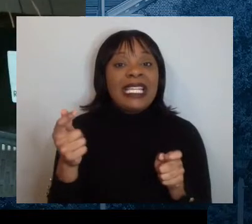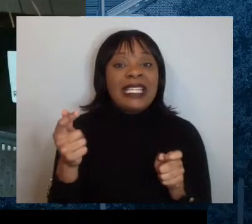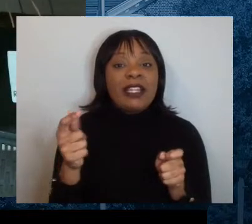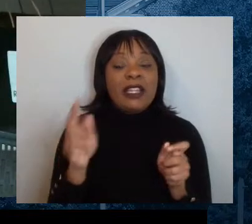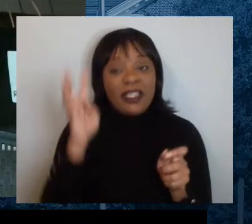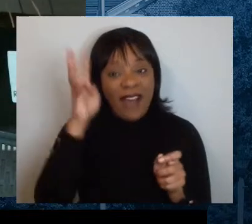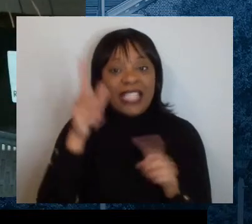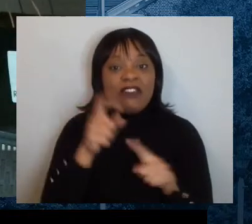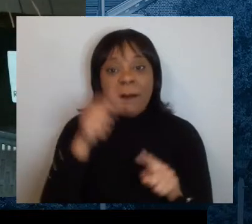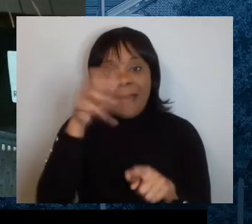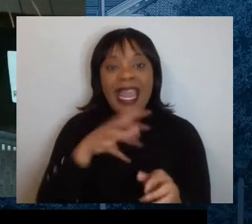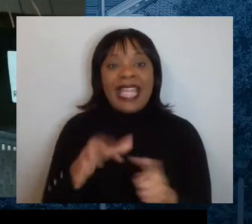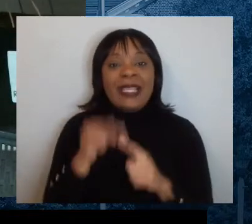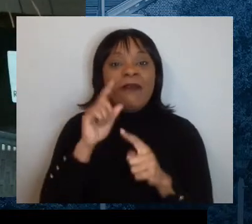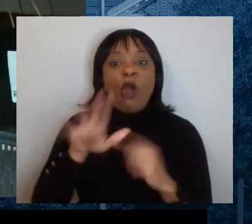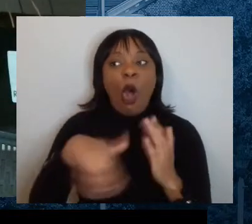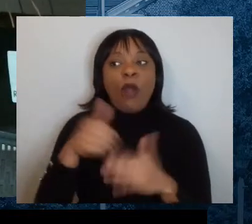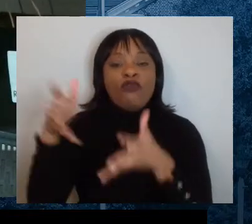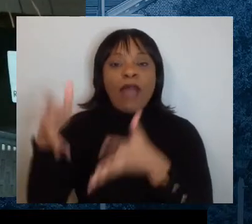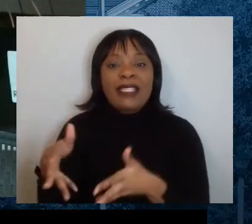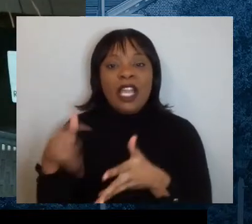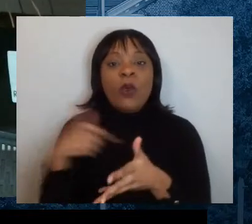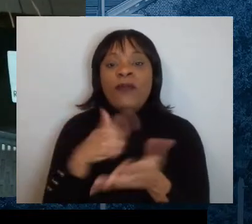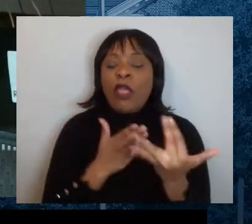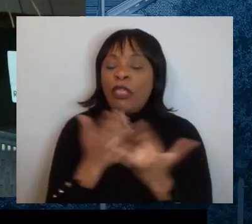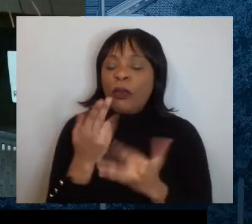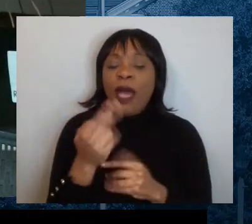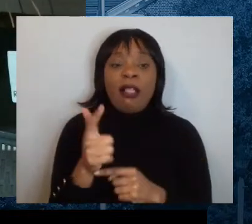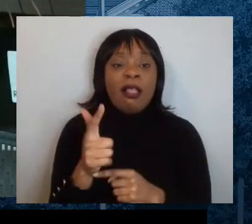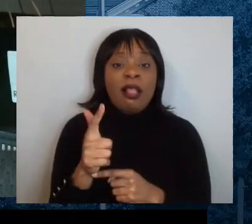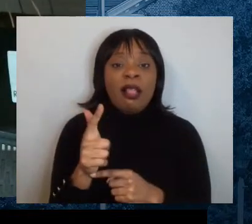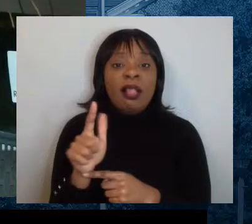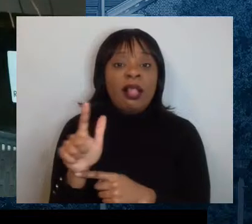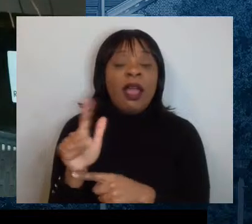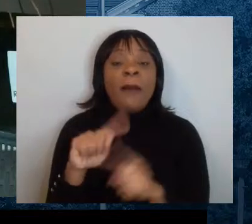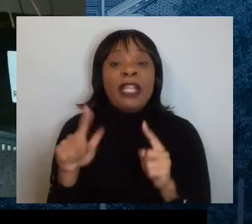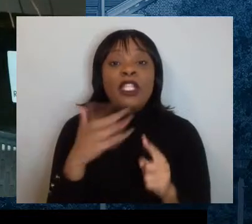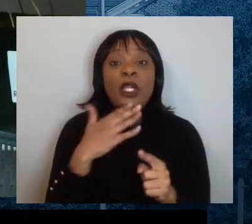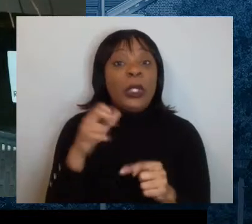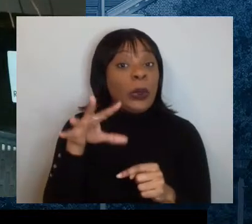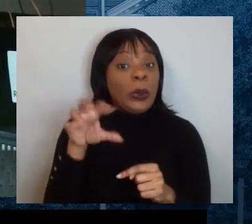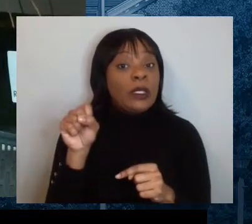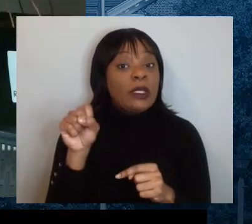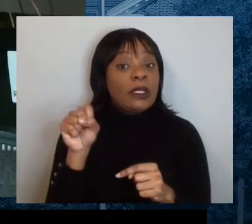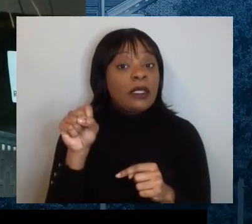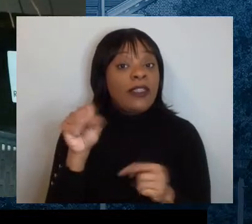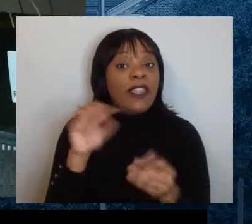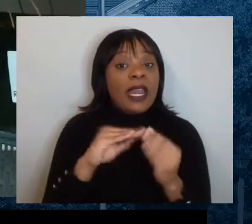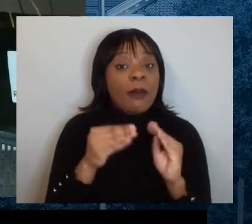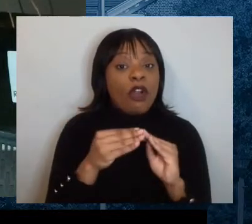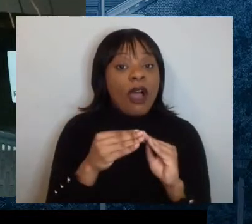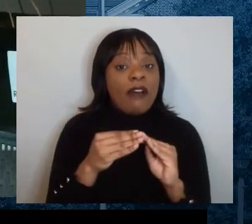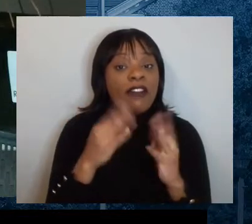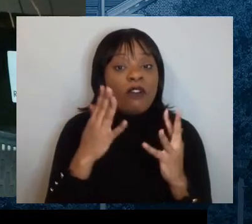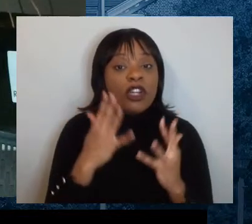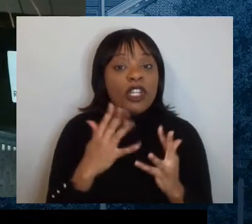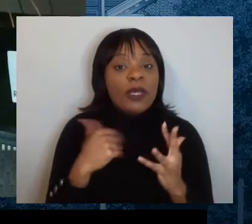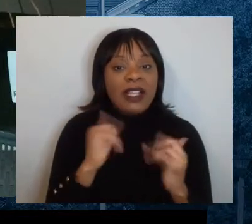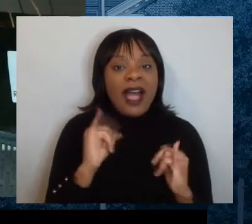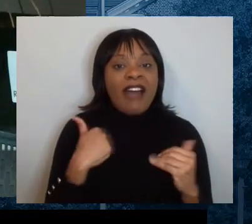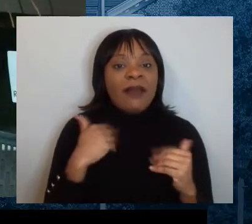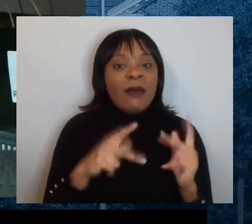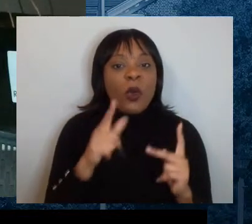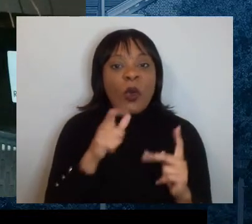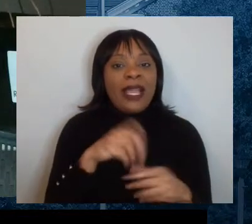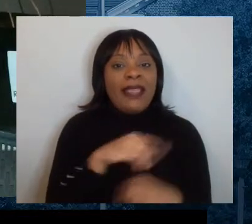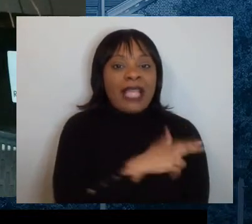a tough way to govern. We've gone through hell. We've gone through hell. But here's some good news. The number of, unfortunately, we still have people that are hospitalized, some people